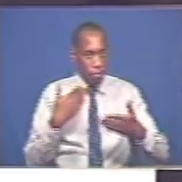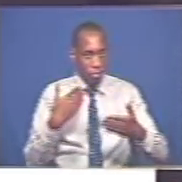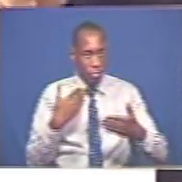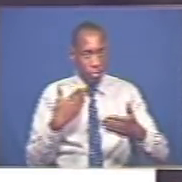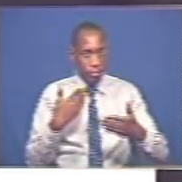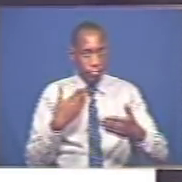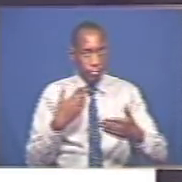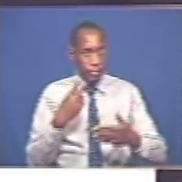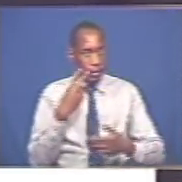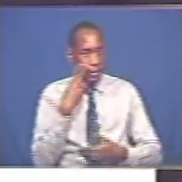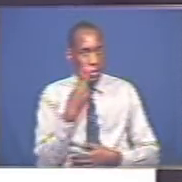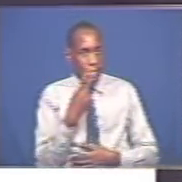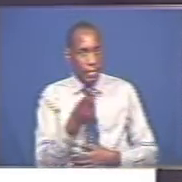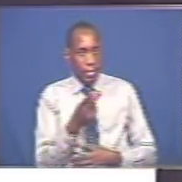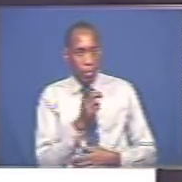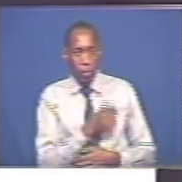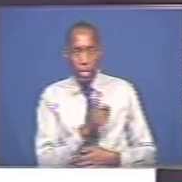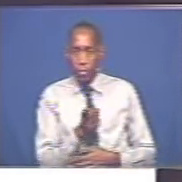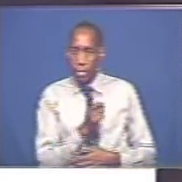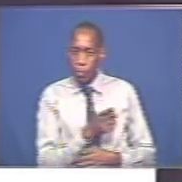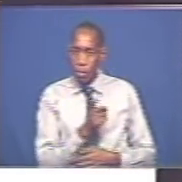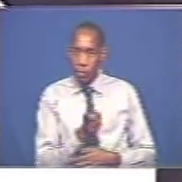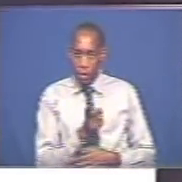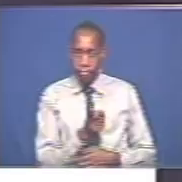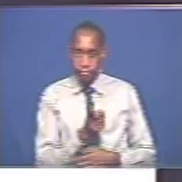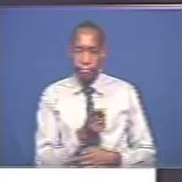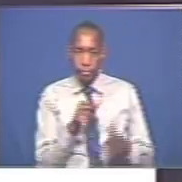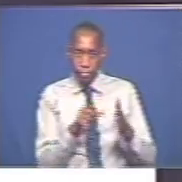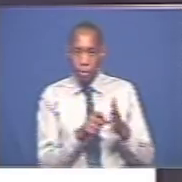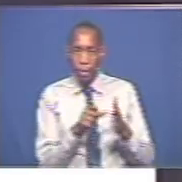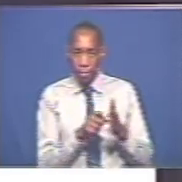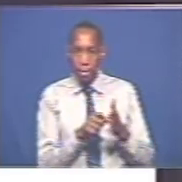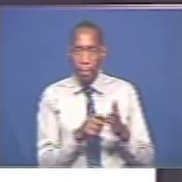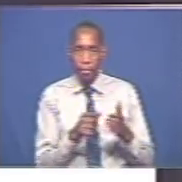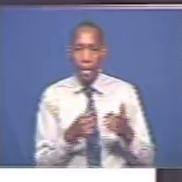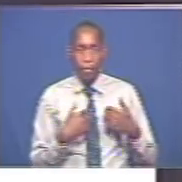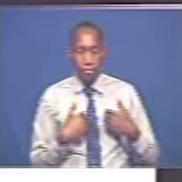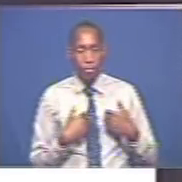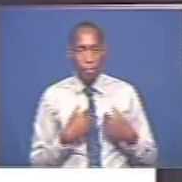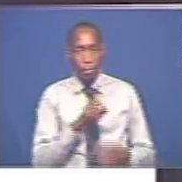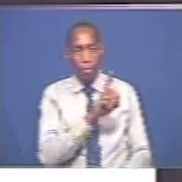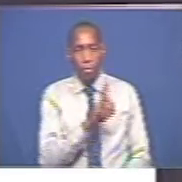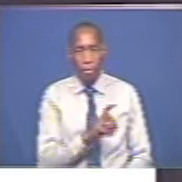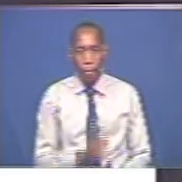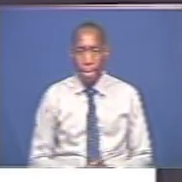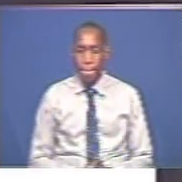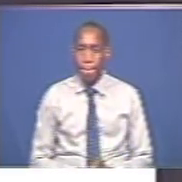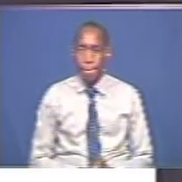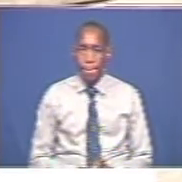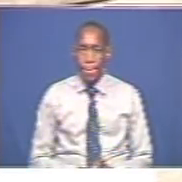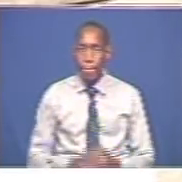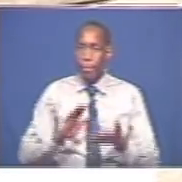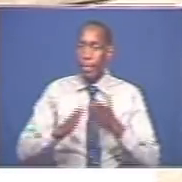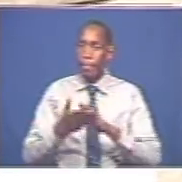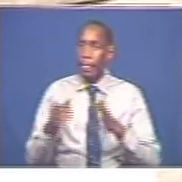did you see any red flags from where you said, like, this is a red flag, something is wrong? It became a